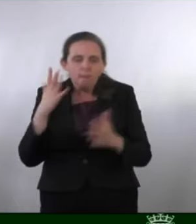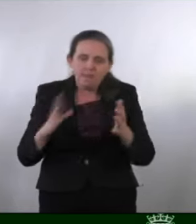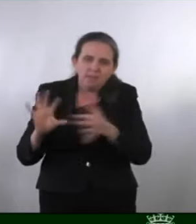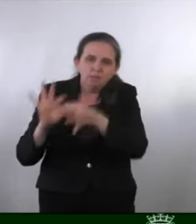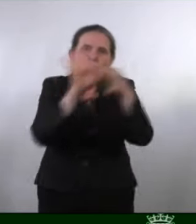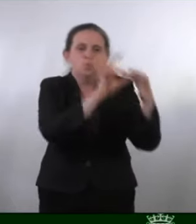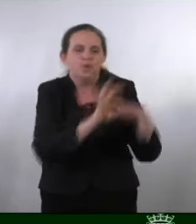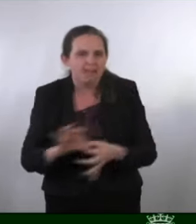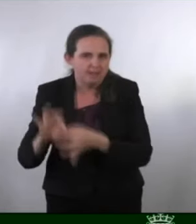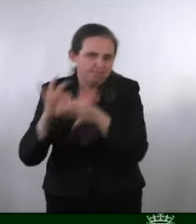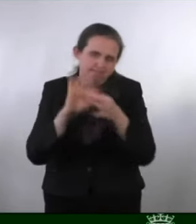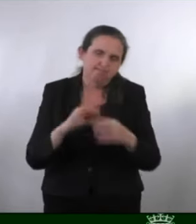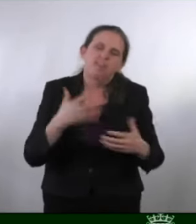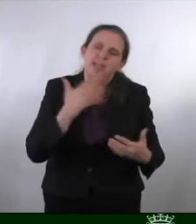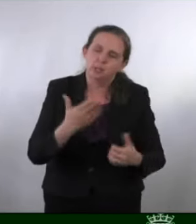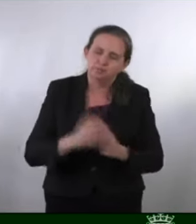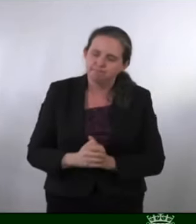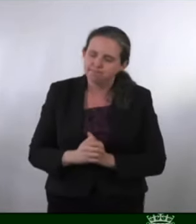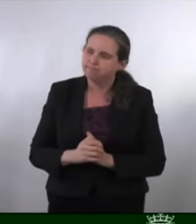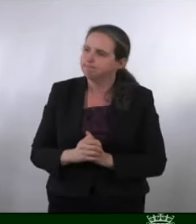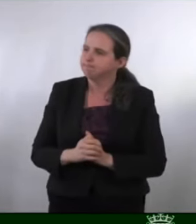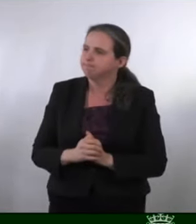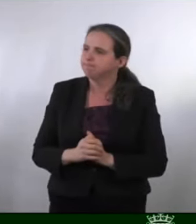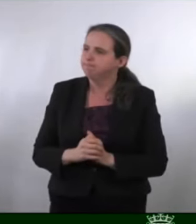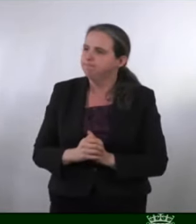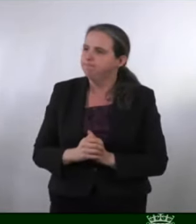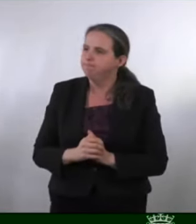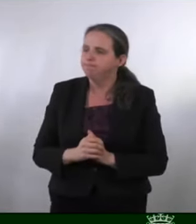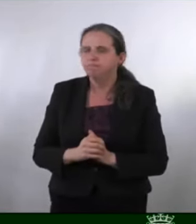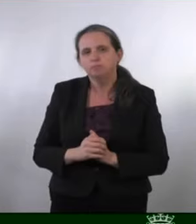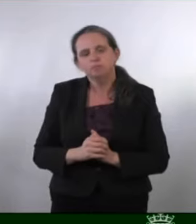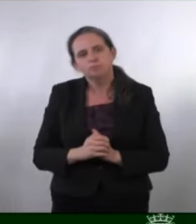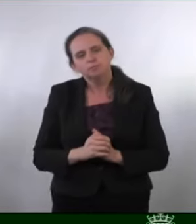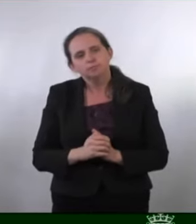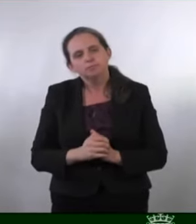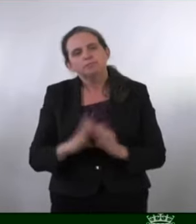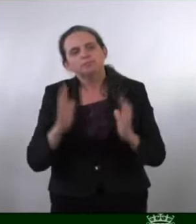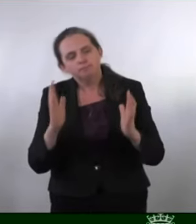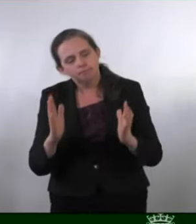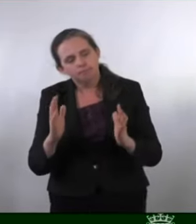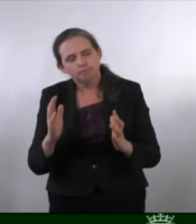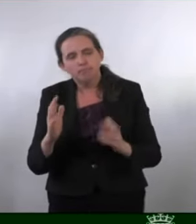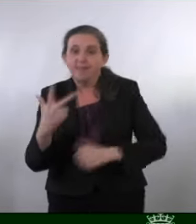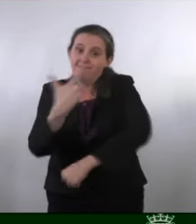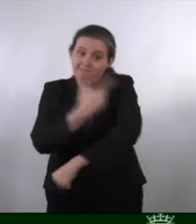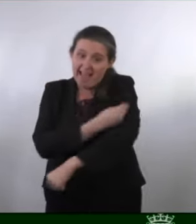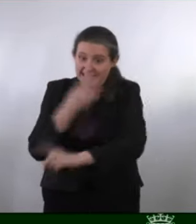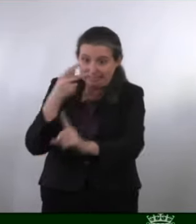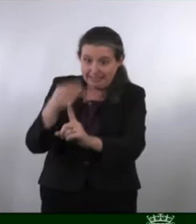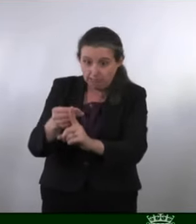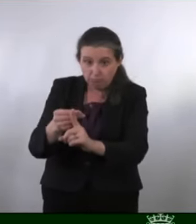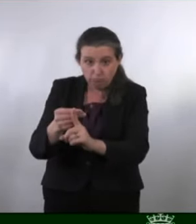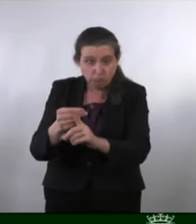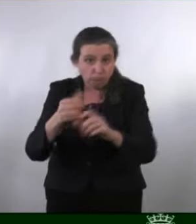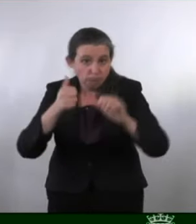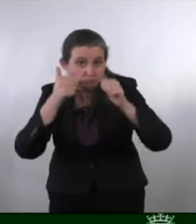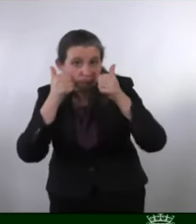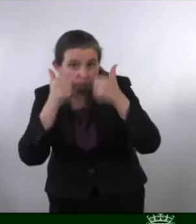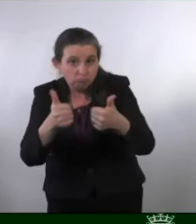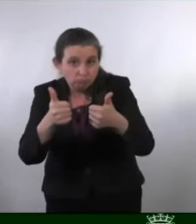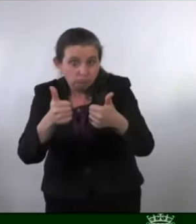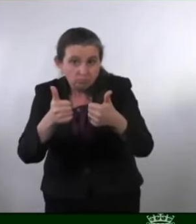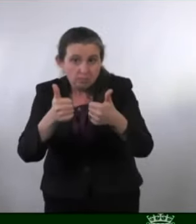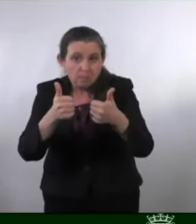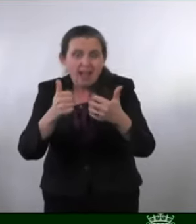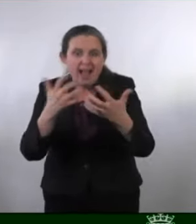more difficult bit. The vaccine is the light at the end of the tunnel. The question today is how do we get there